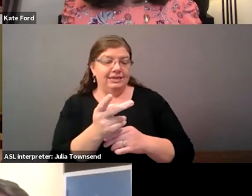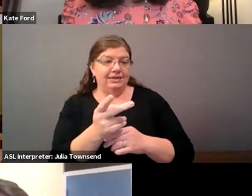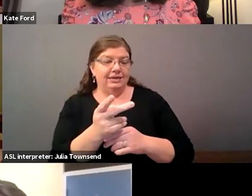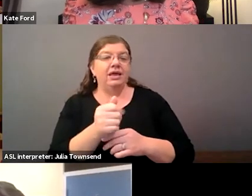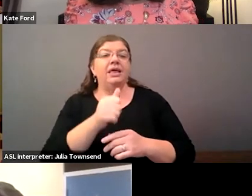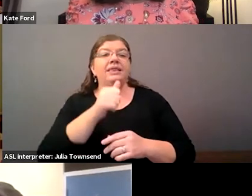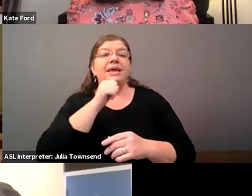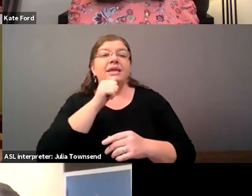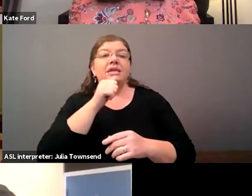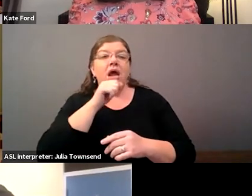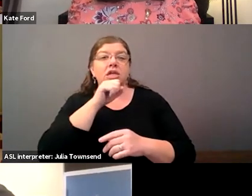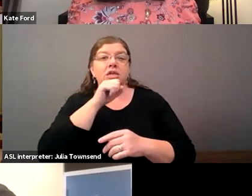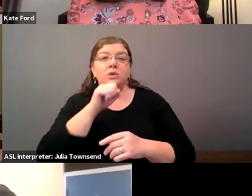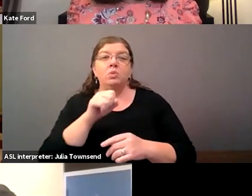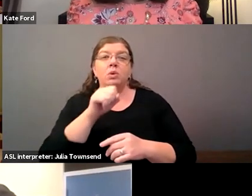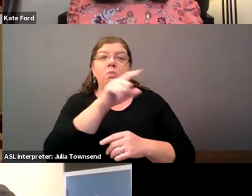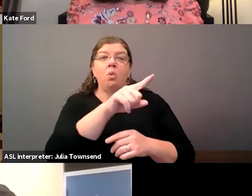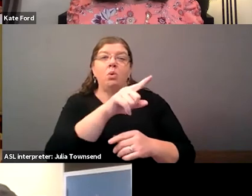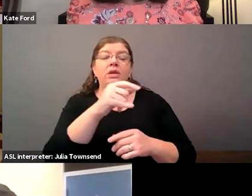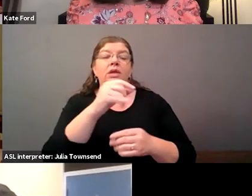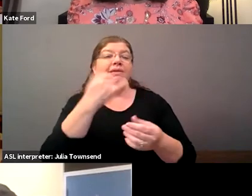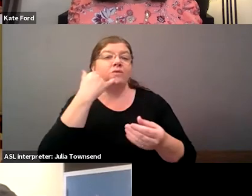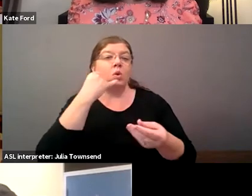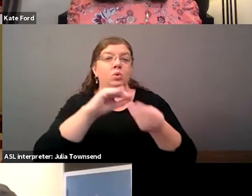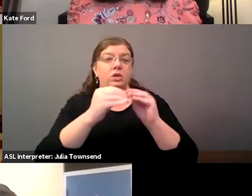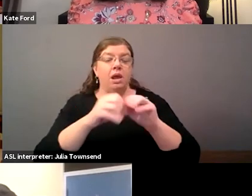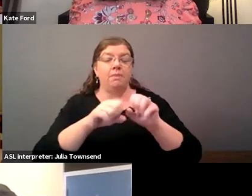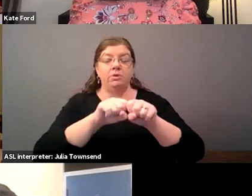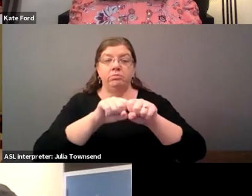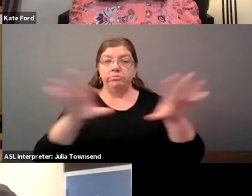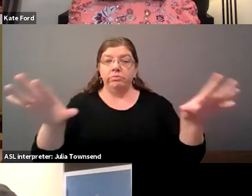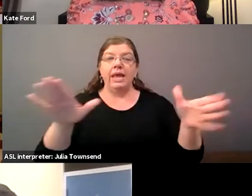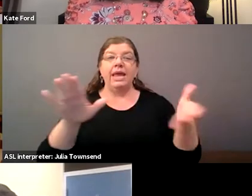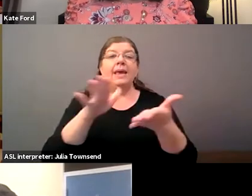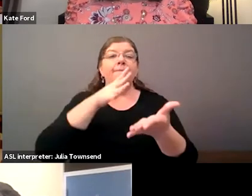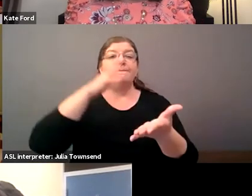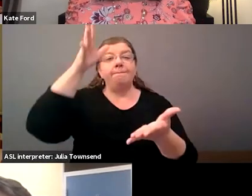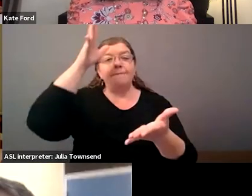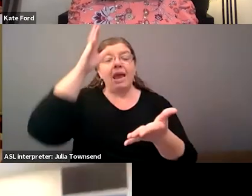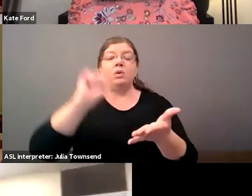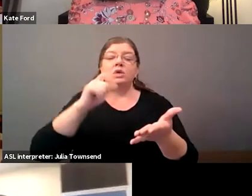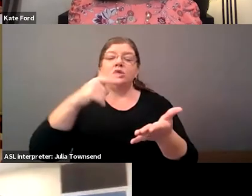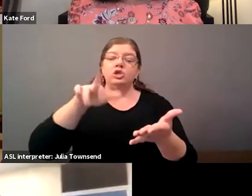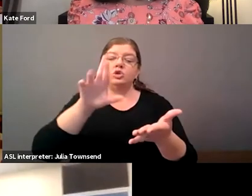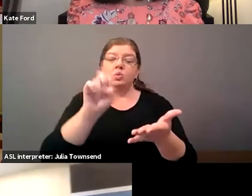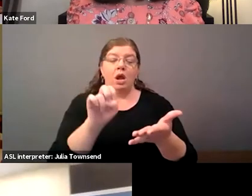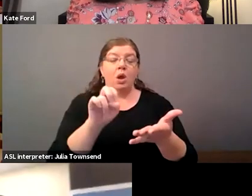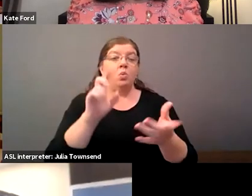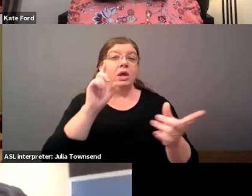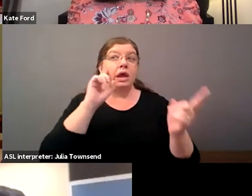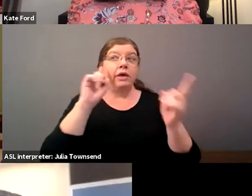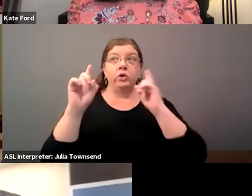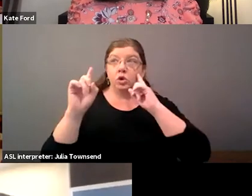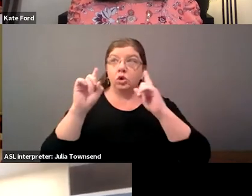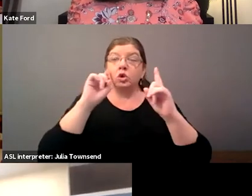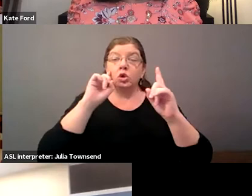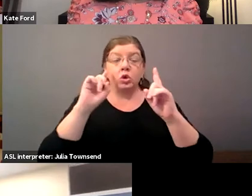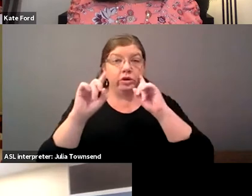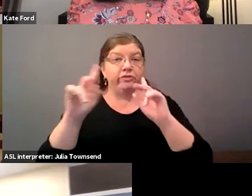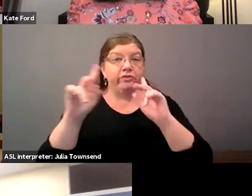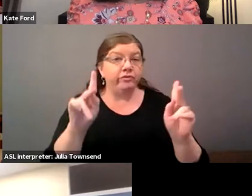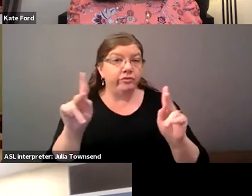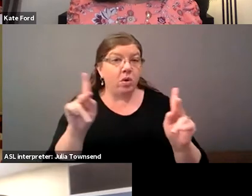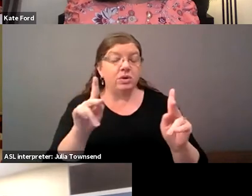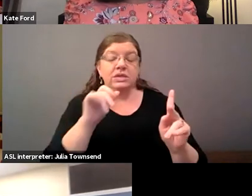reporting number promoted in parent square because we have heard from a number of folks not only about